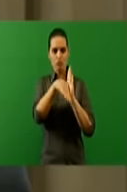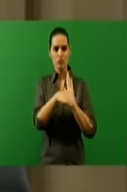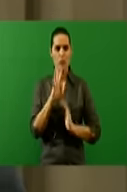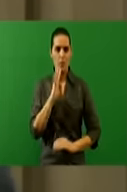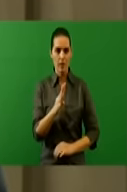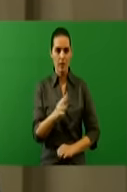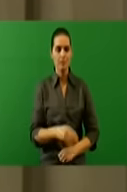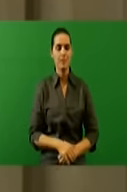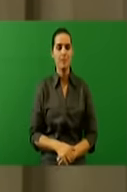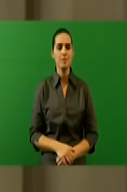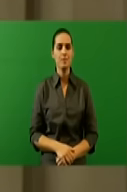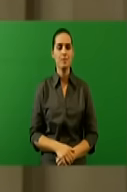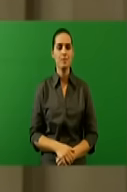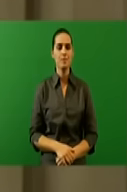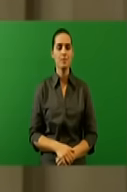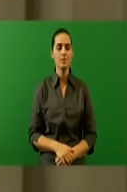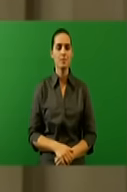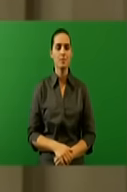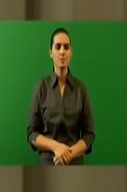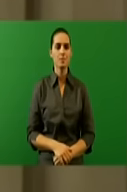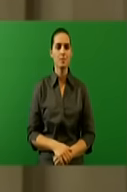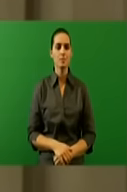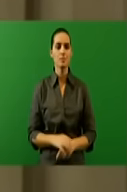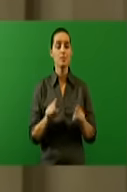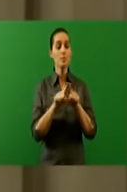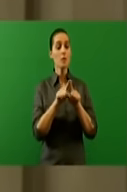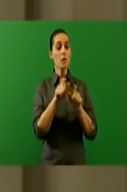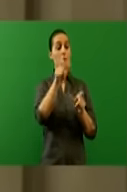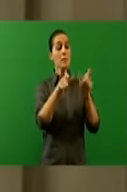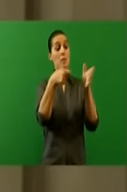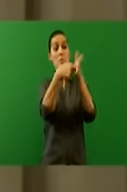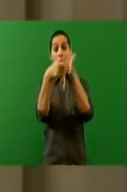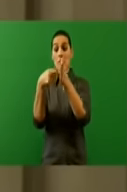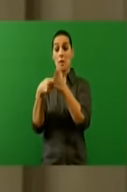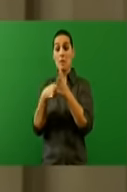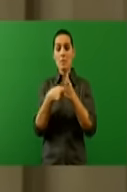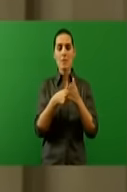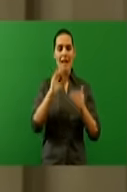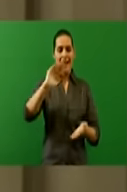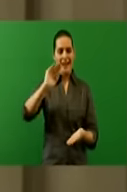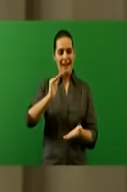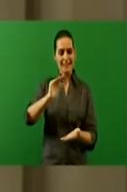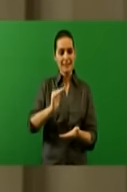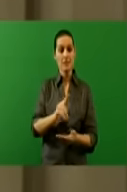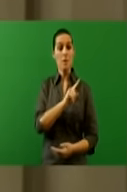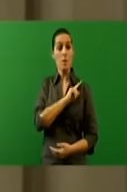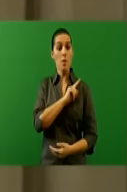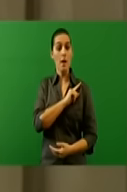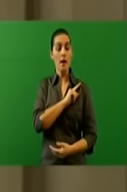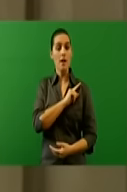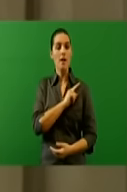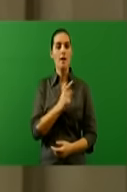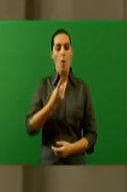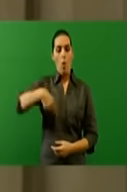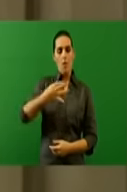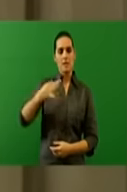growth. Consumption expenditure has been further constrained by the absence of significant wealth effects owing to the